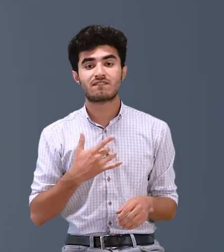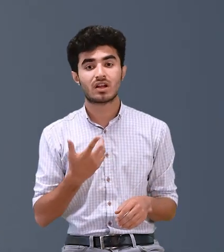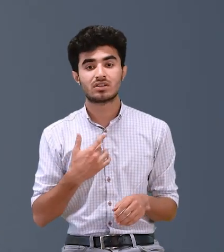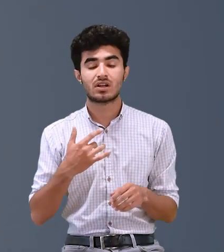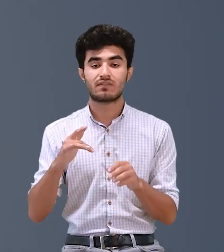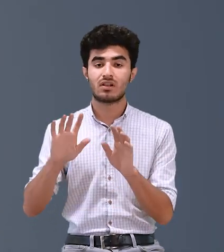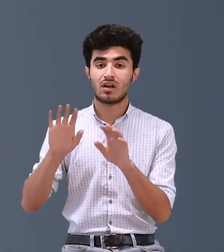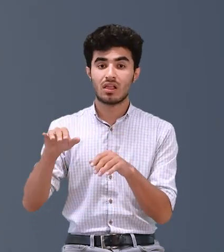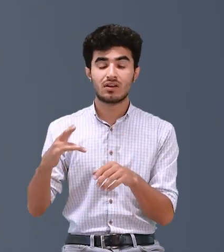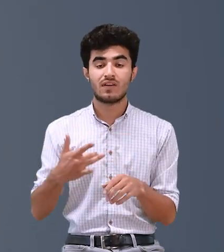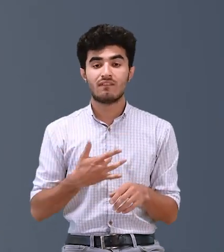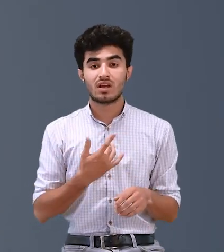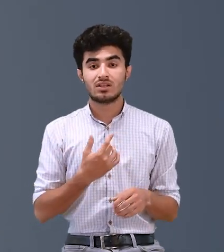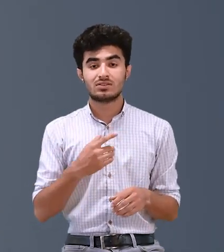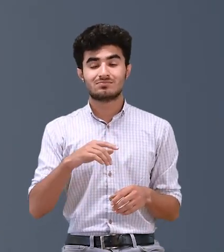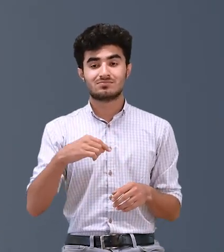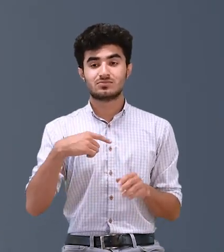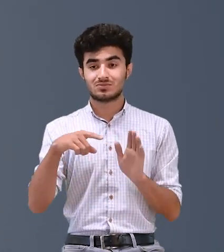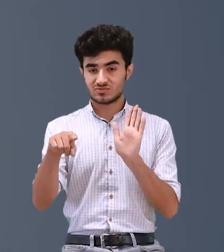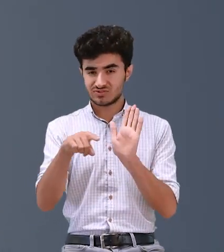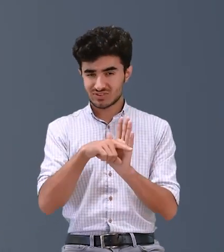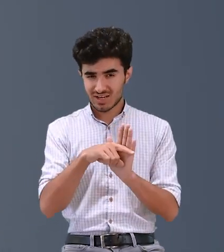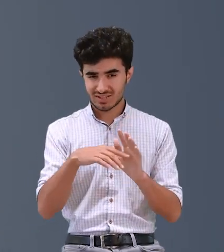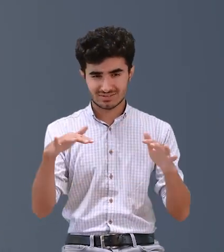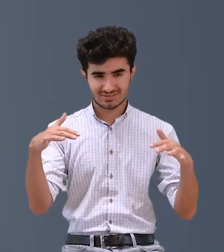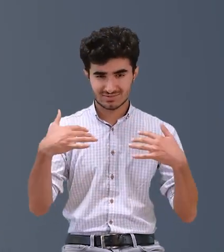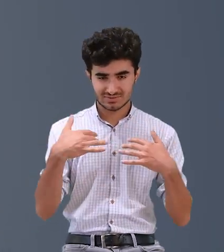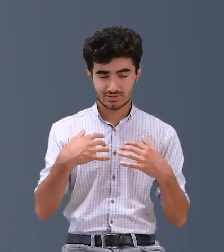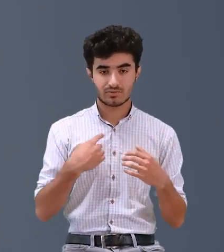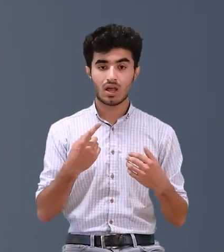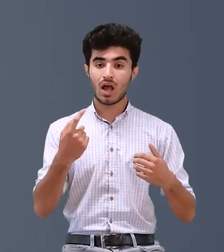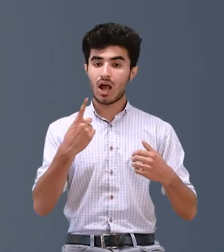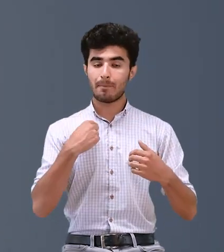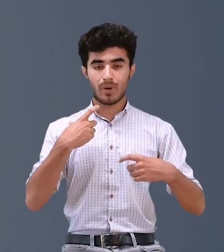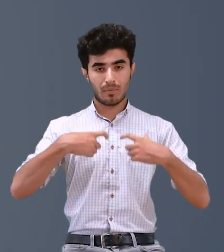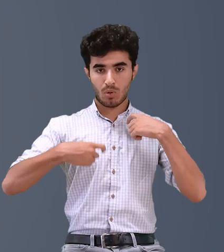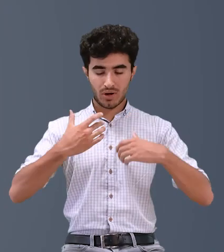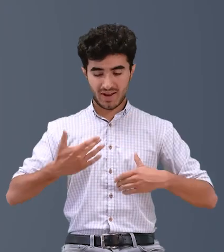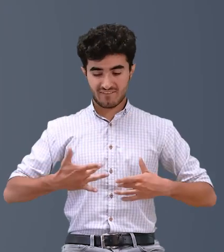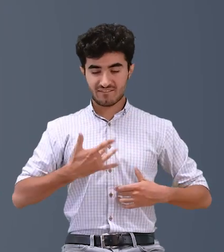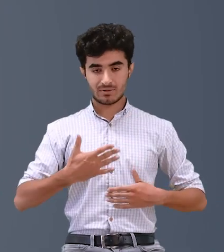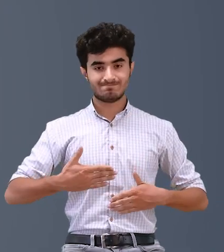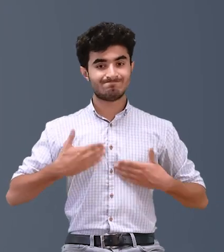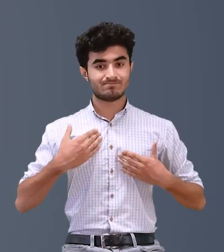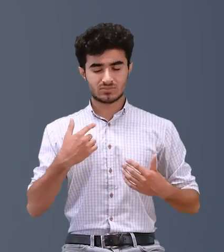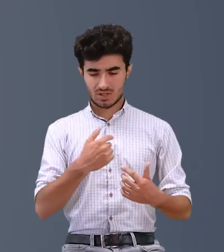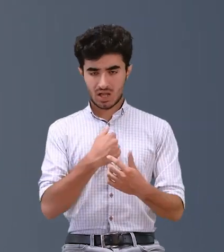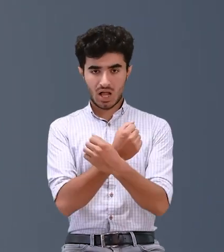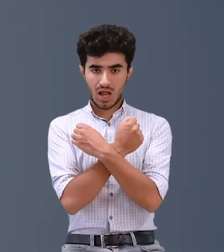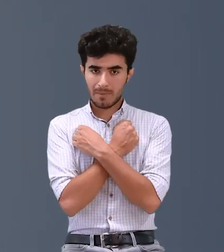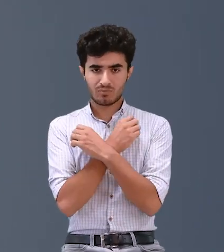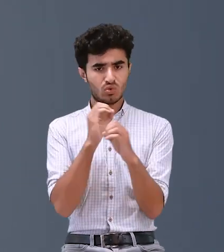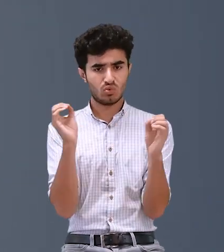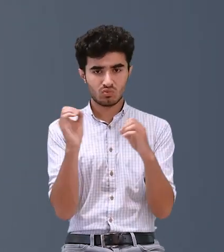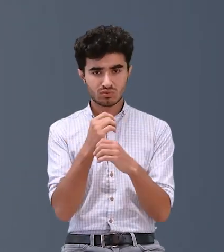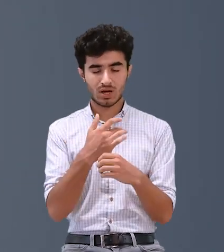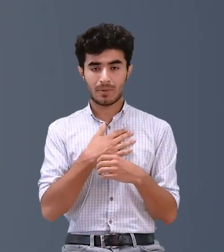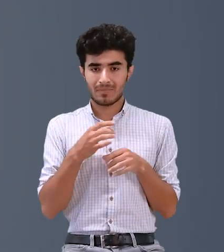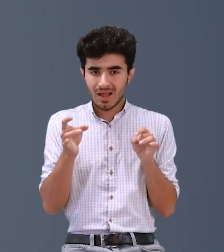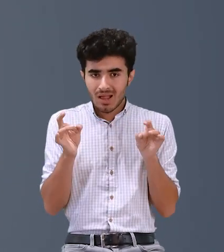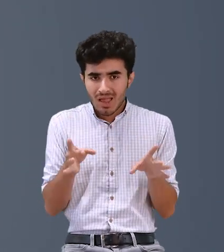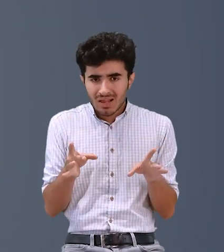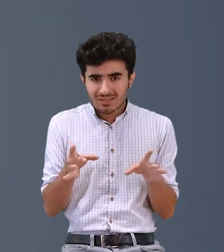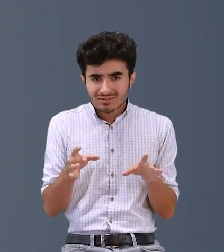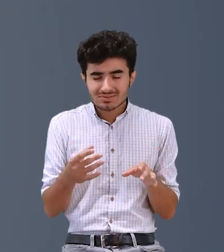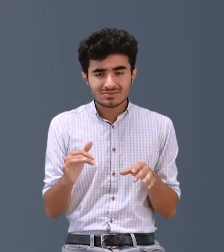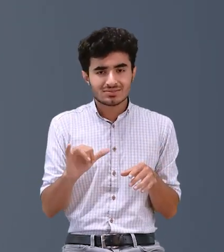we feel that dislike or that discomfort with our body, and how at times teenagers can